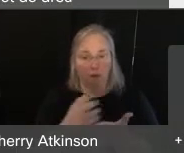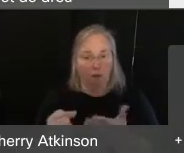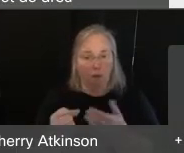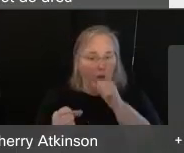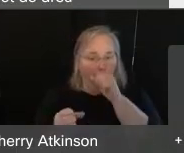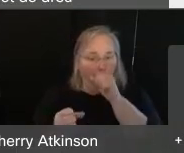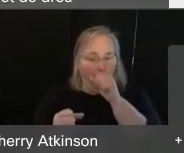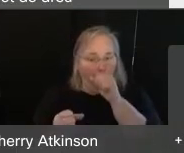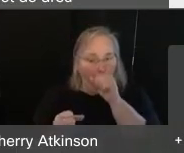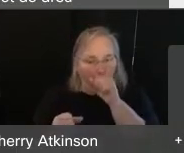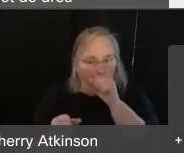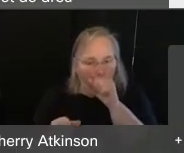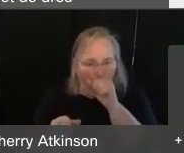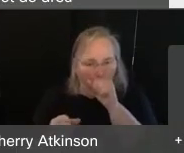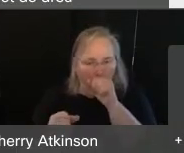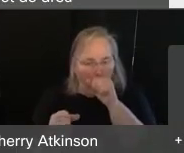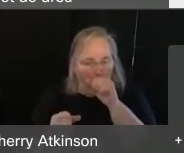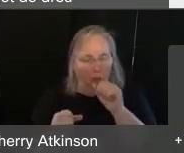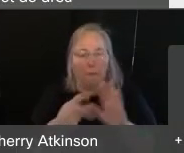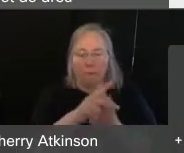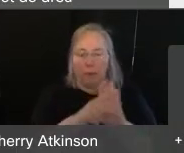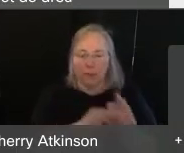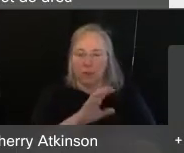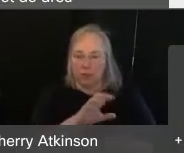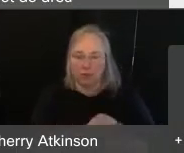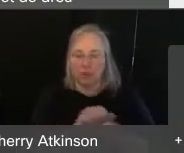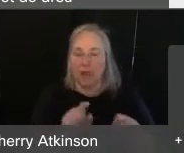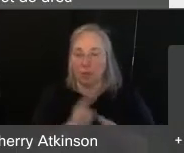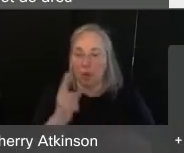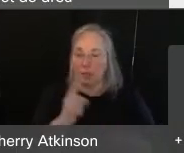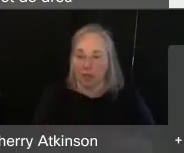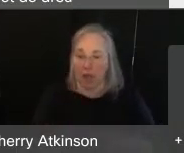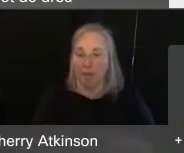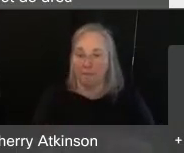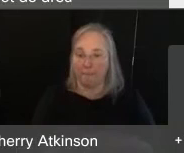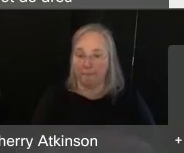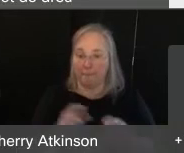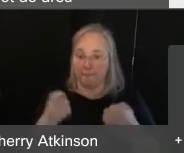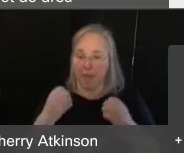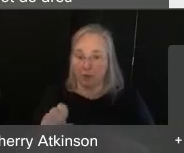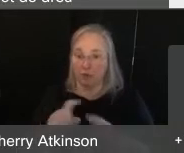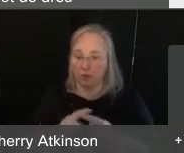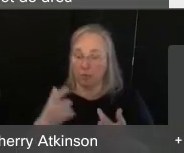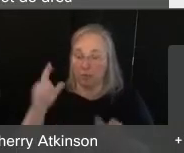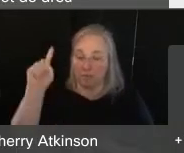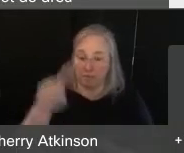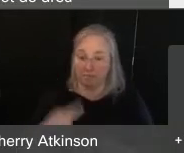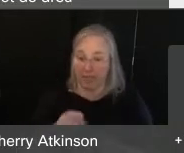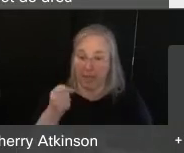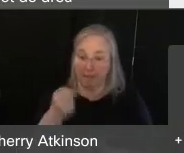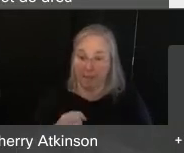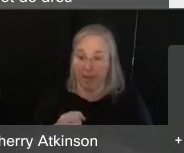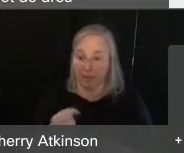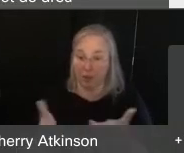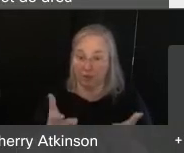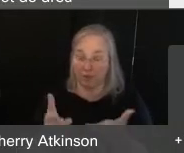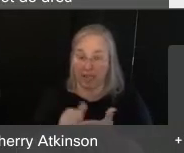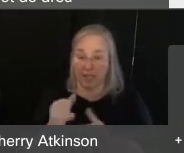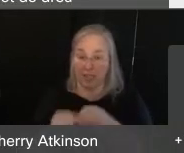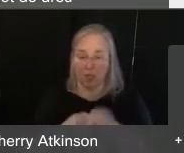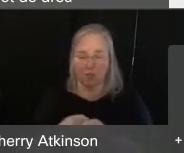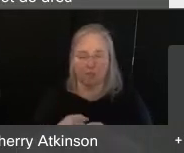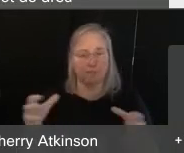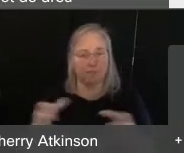as a one-time kind of a temporary measure, try to mitigate the impact of service that year. The committee